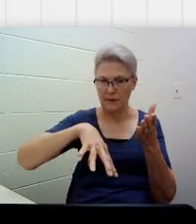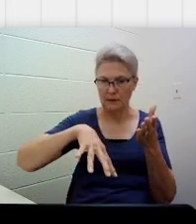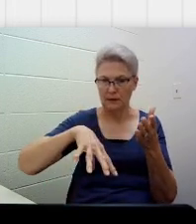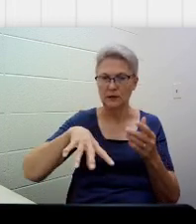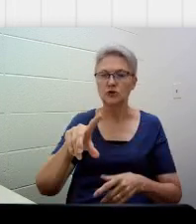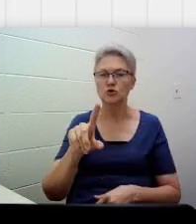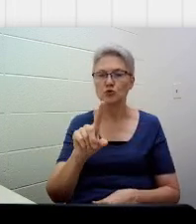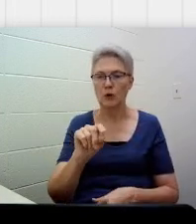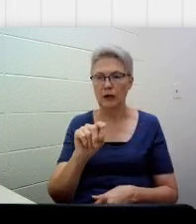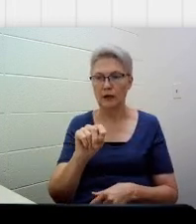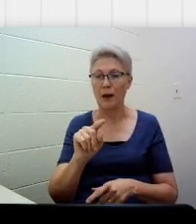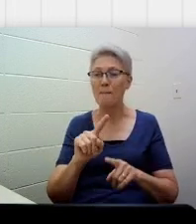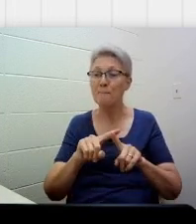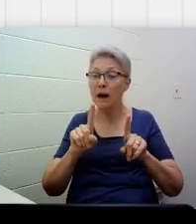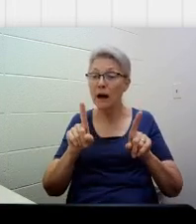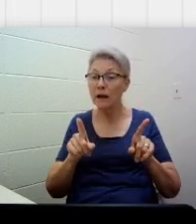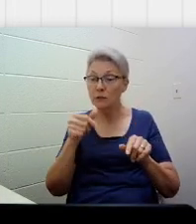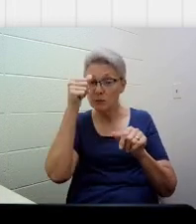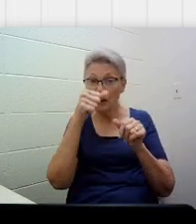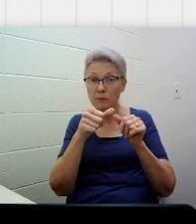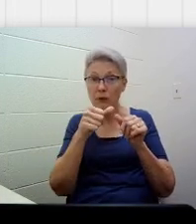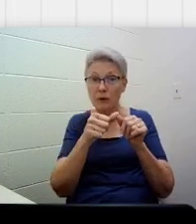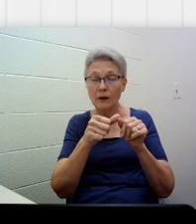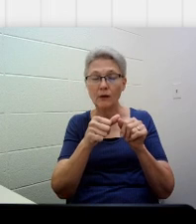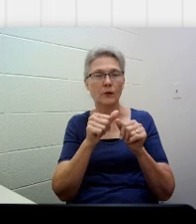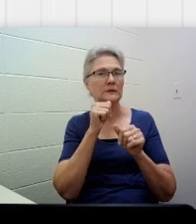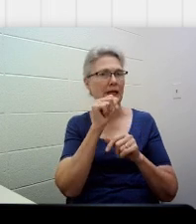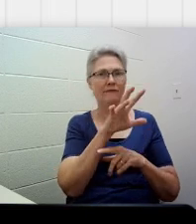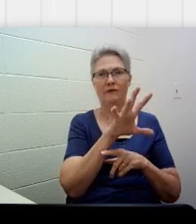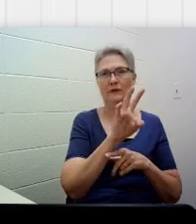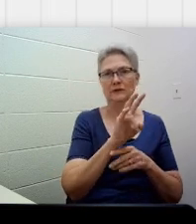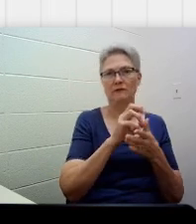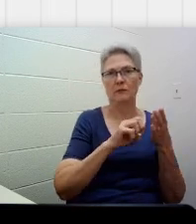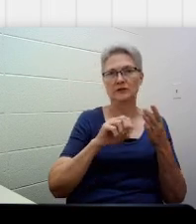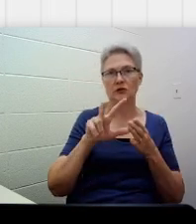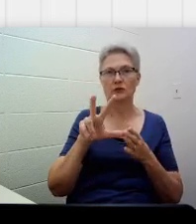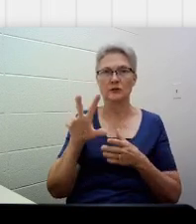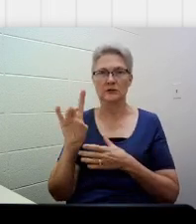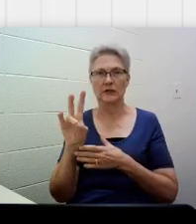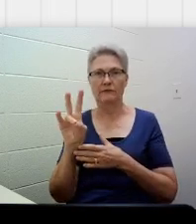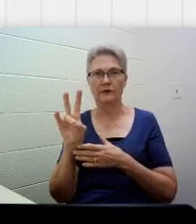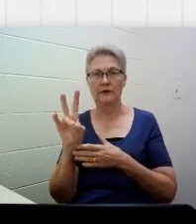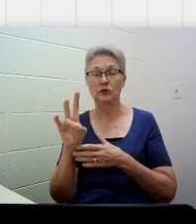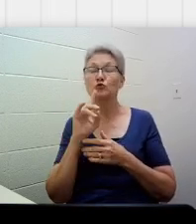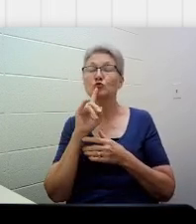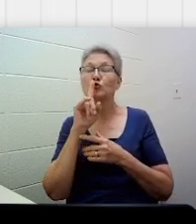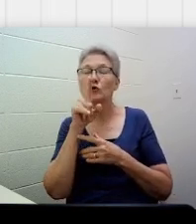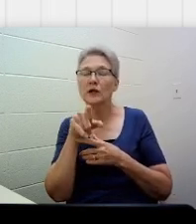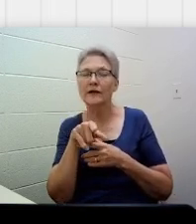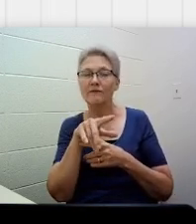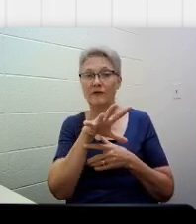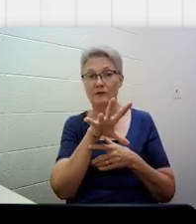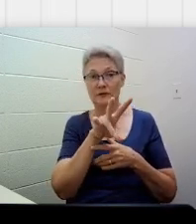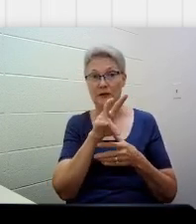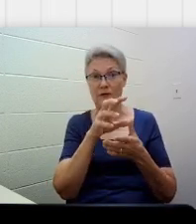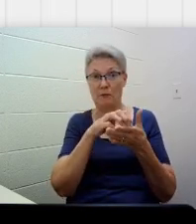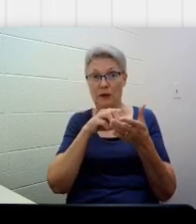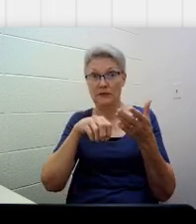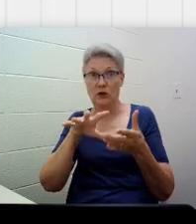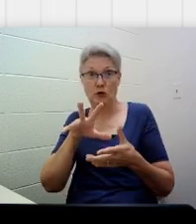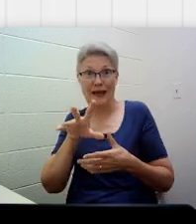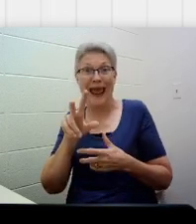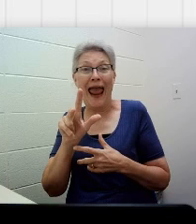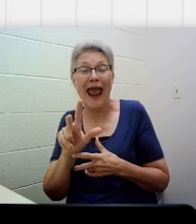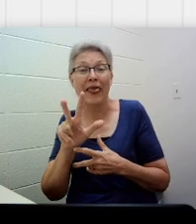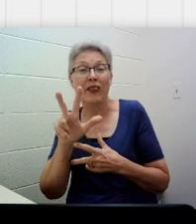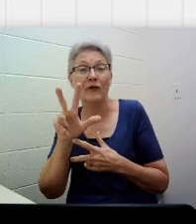20. However, if you remember, it wasn't 57 minus 37, it was actually 57 minus 38.